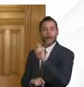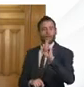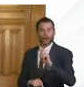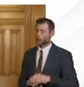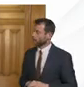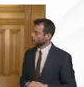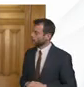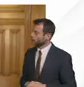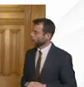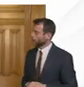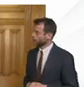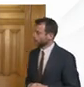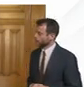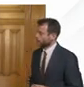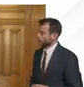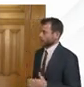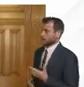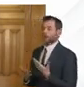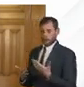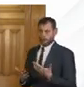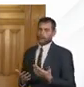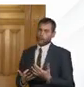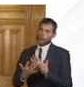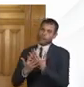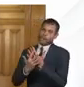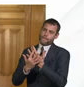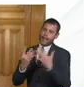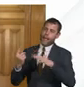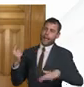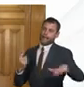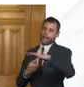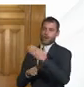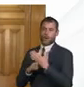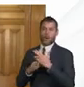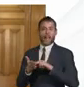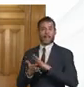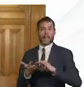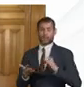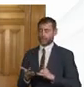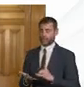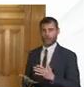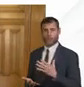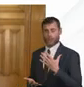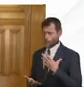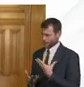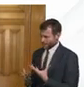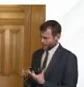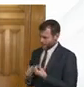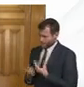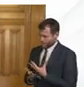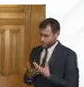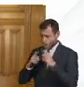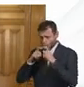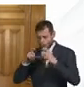thing i want to mention in that space is of course many many people across the nhs are asking for more protective equipment